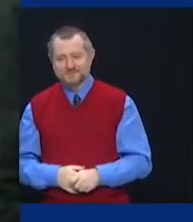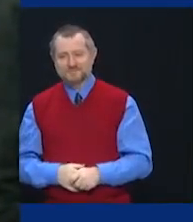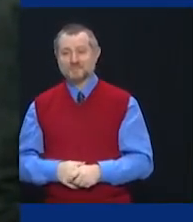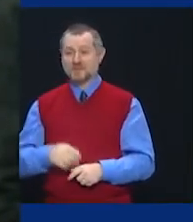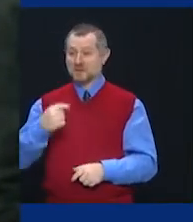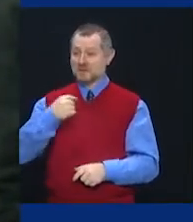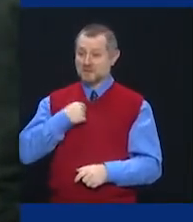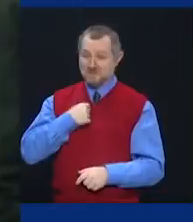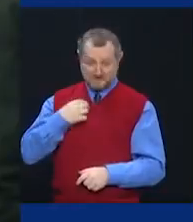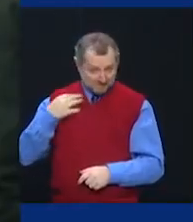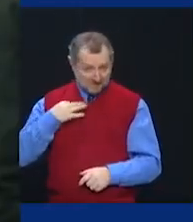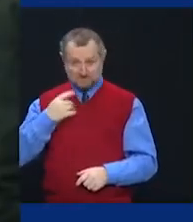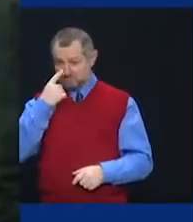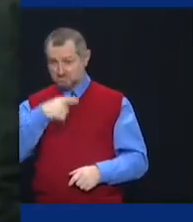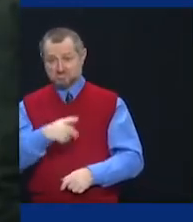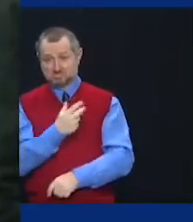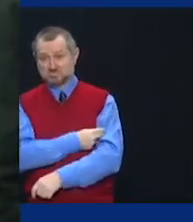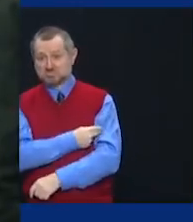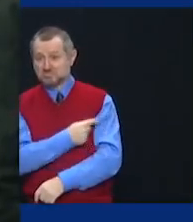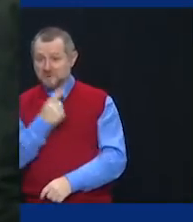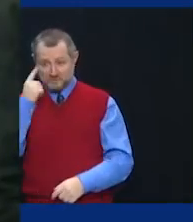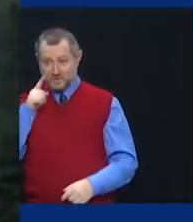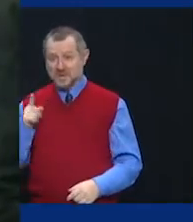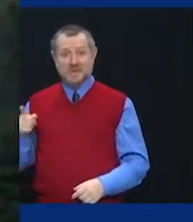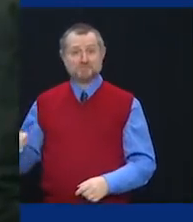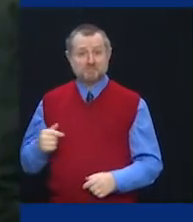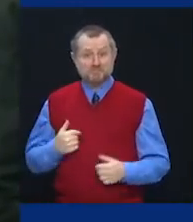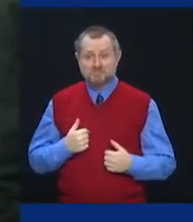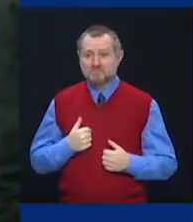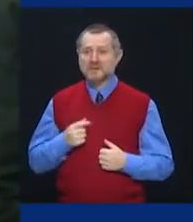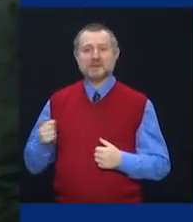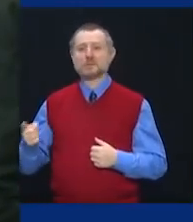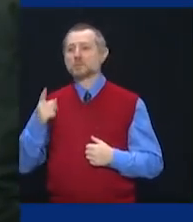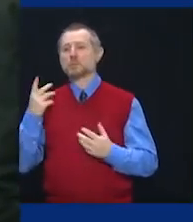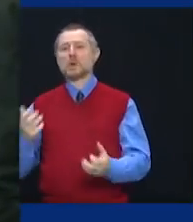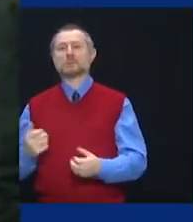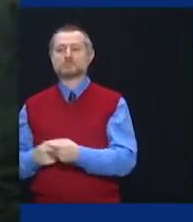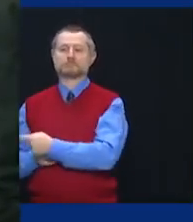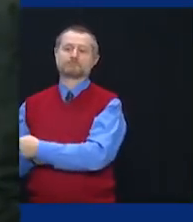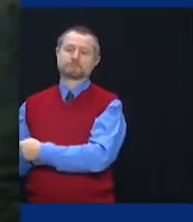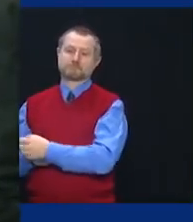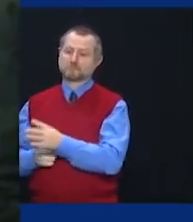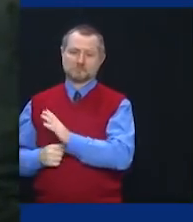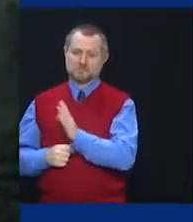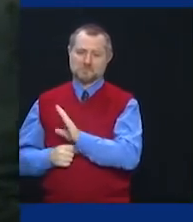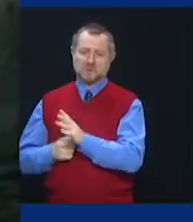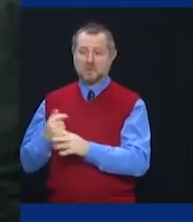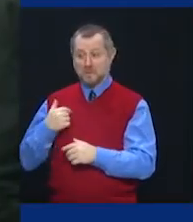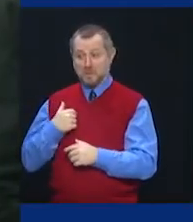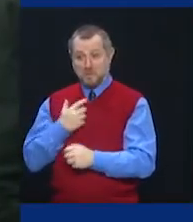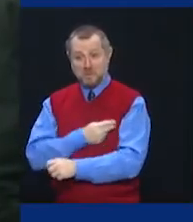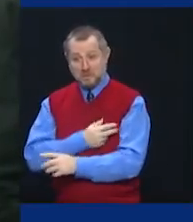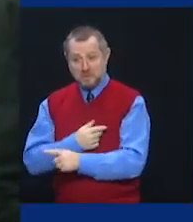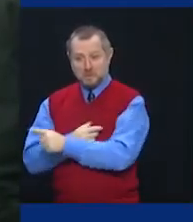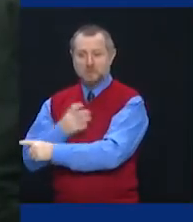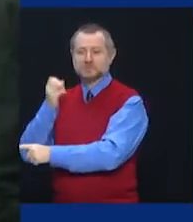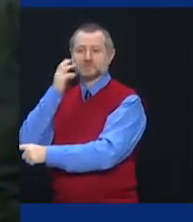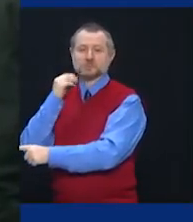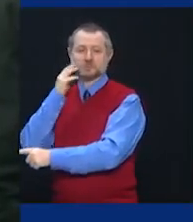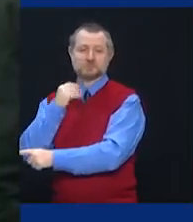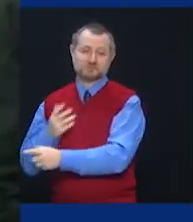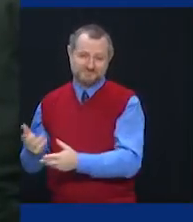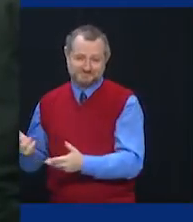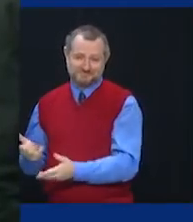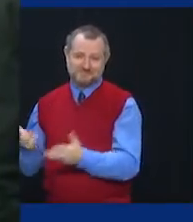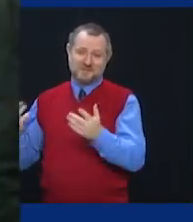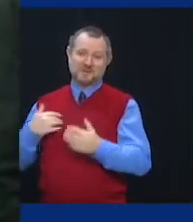do the vaccine for the Reverend. He deferred and said he wanted someone with a little bit more experience. I don't take it